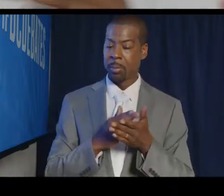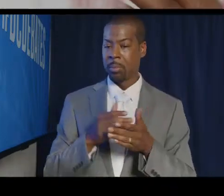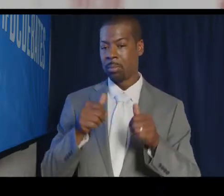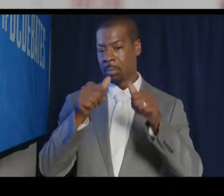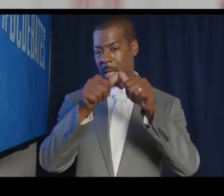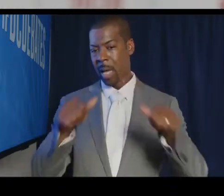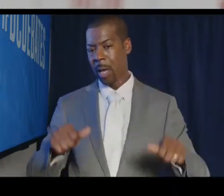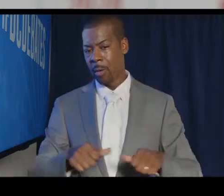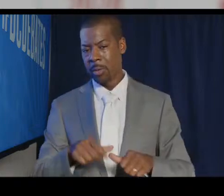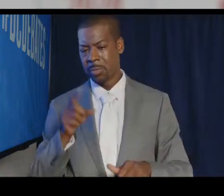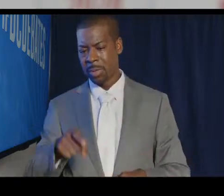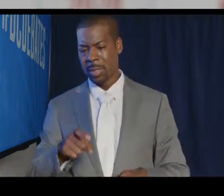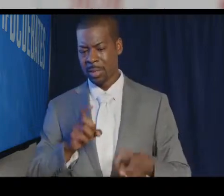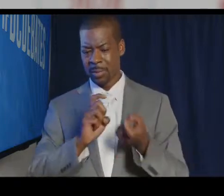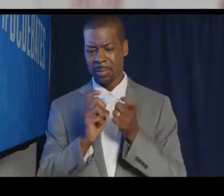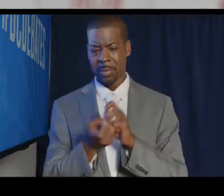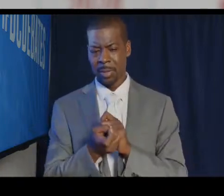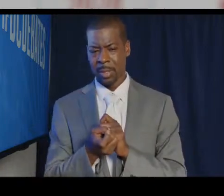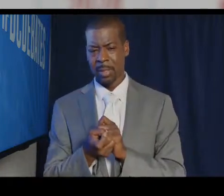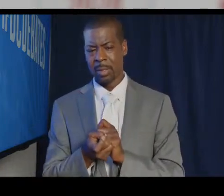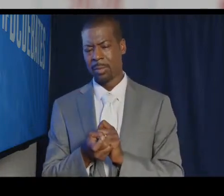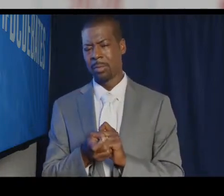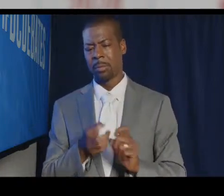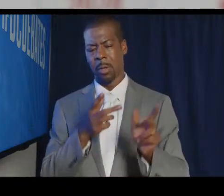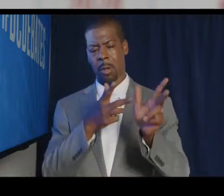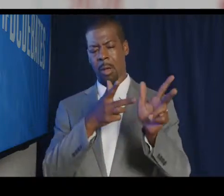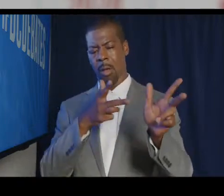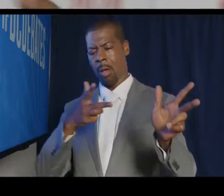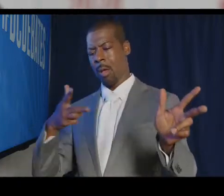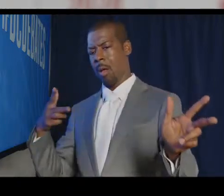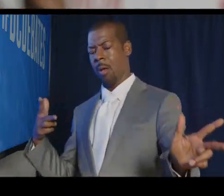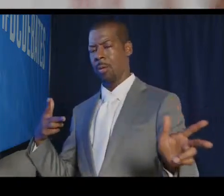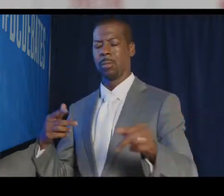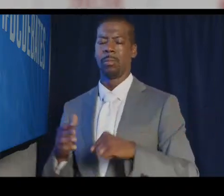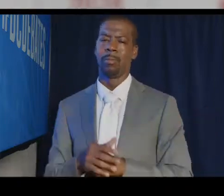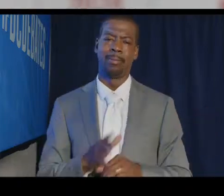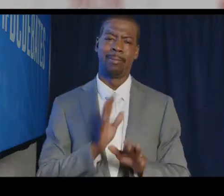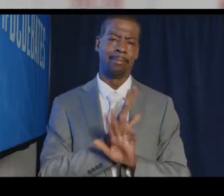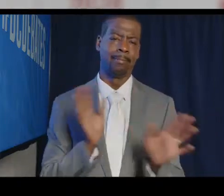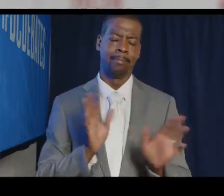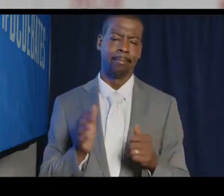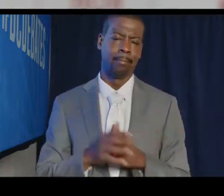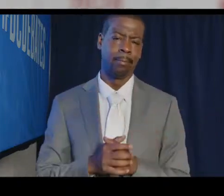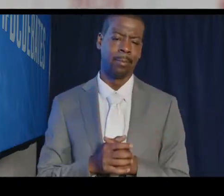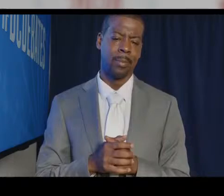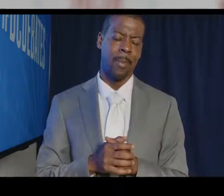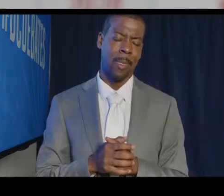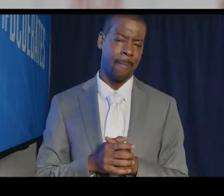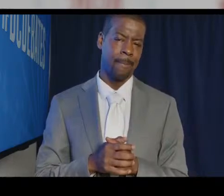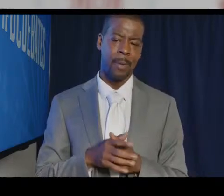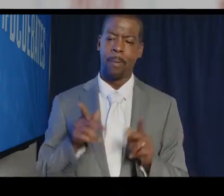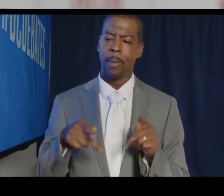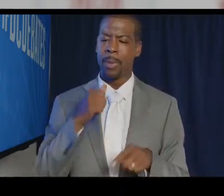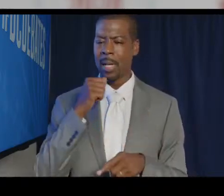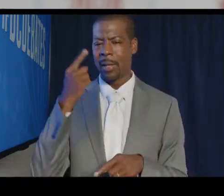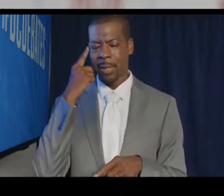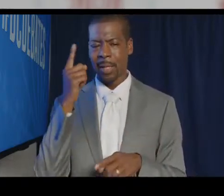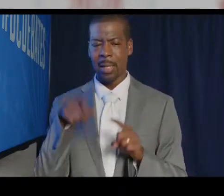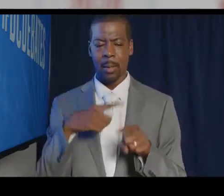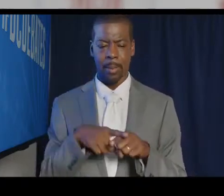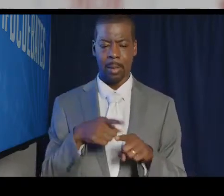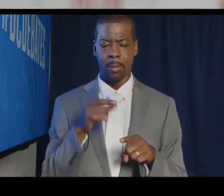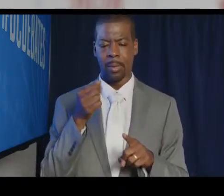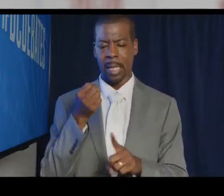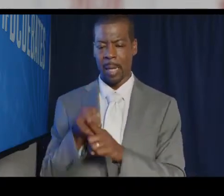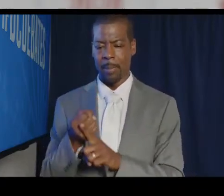don't back up traffic. People are trying to get to work, they're trying to get wherever they're going, and so they're not always thinking about the rush that they're doing, and so this is where the problem